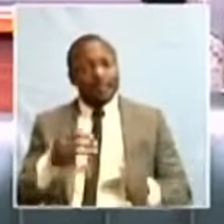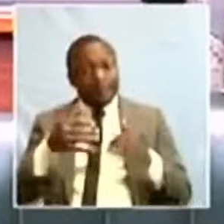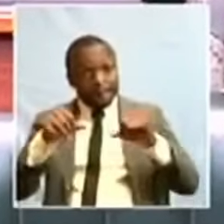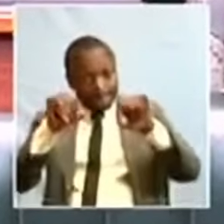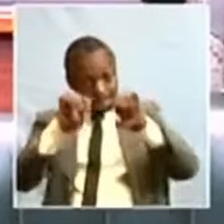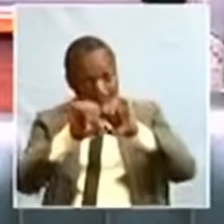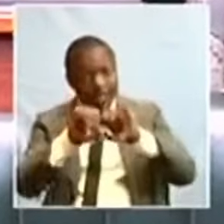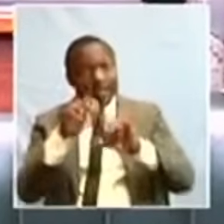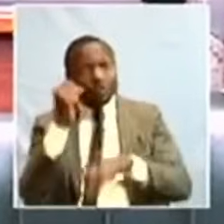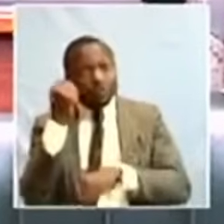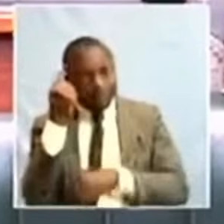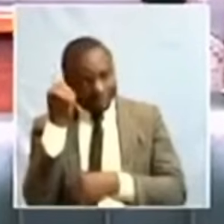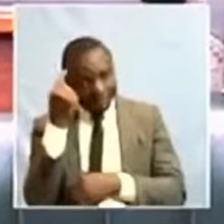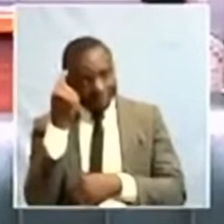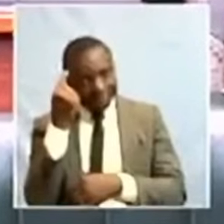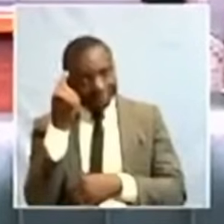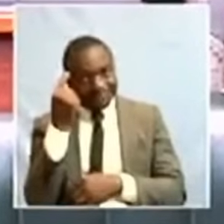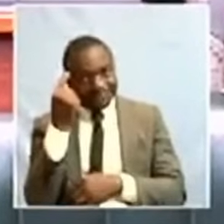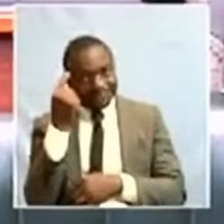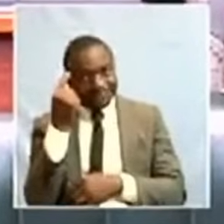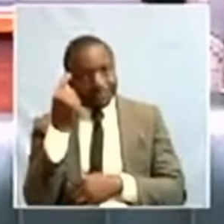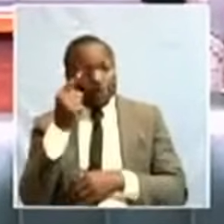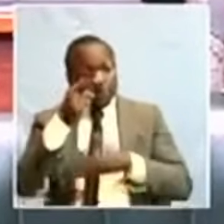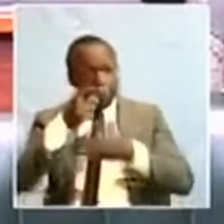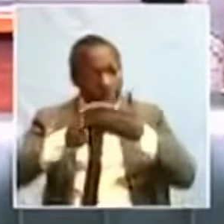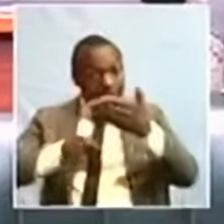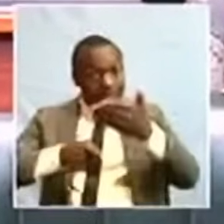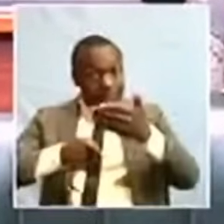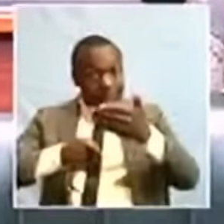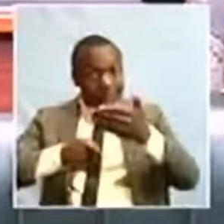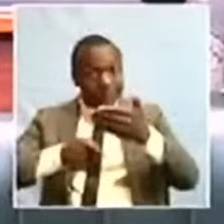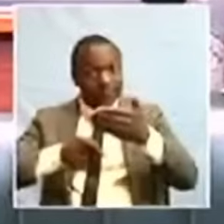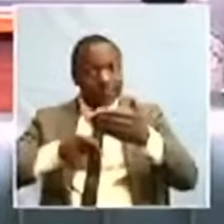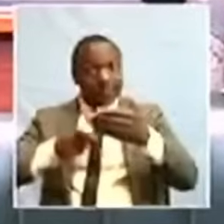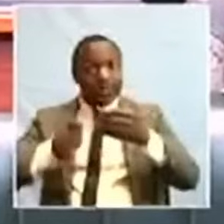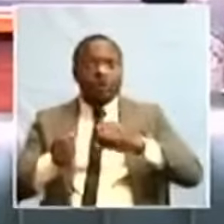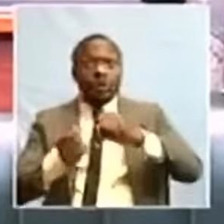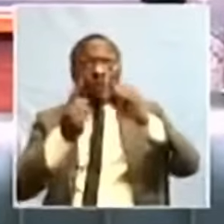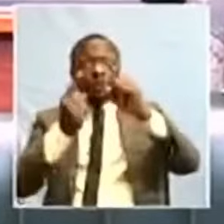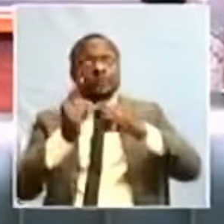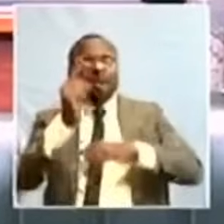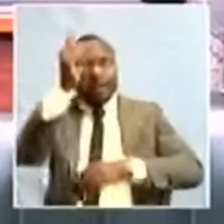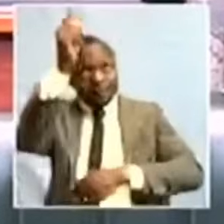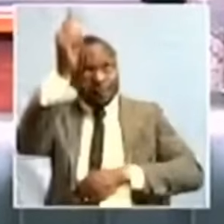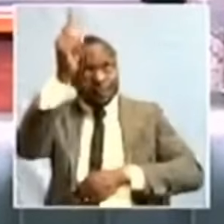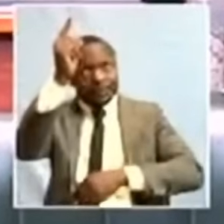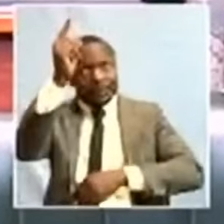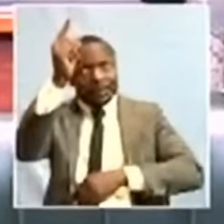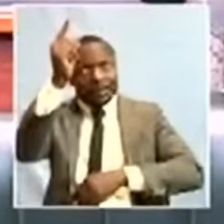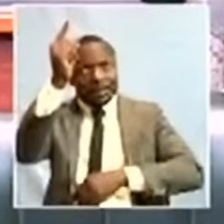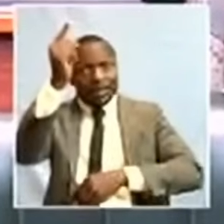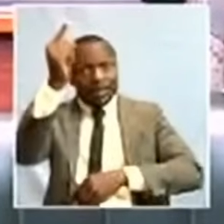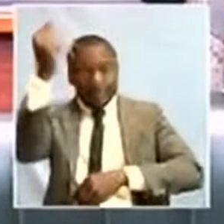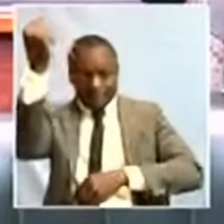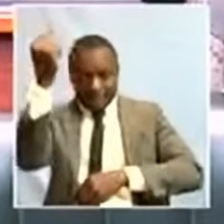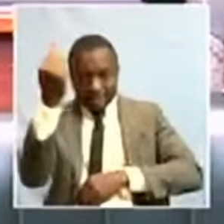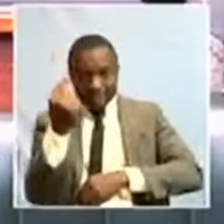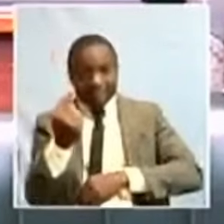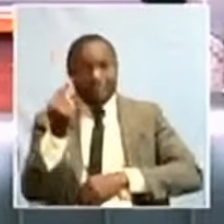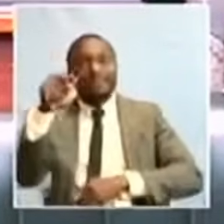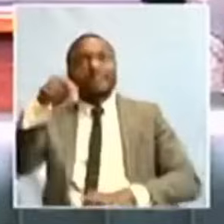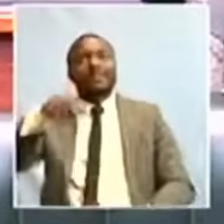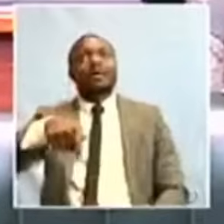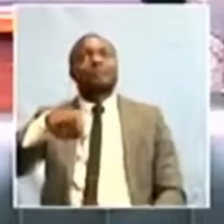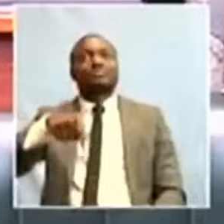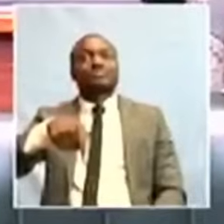to understand that what goes up comes down, and when